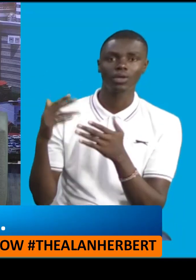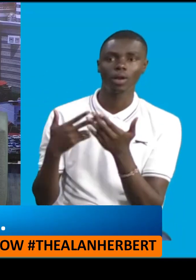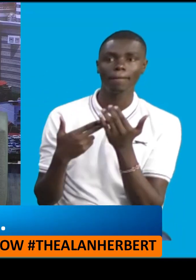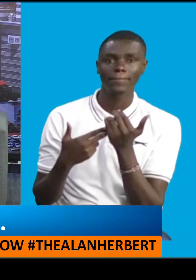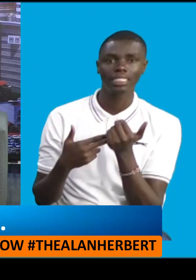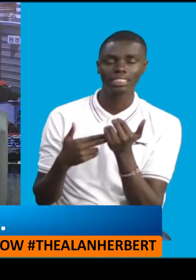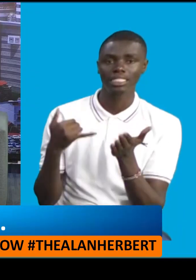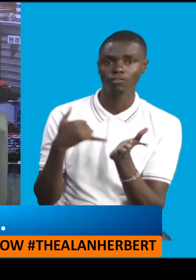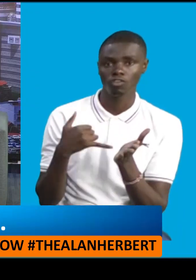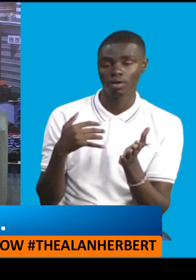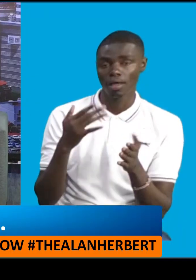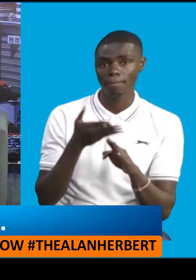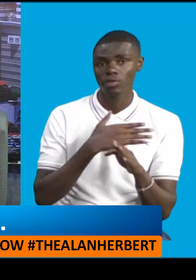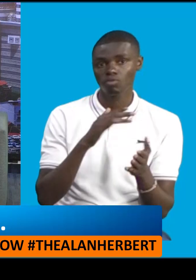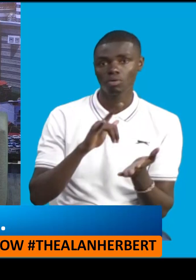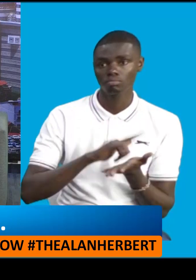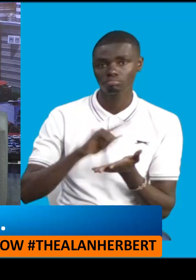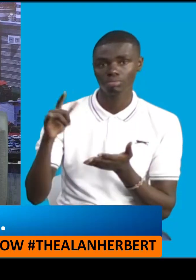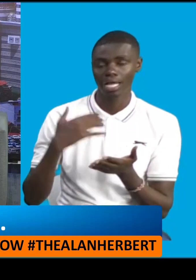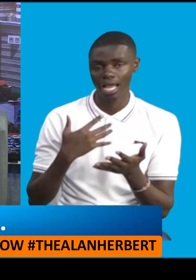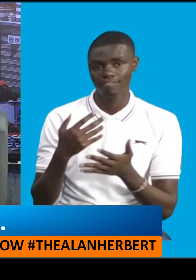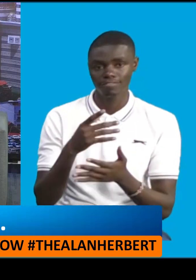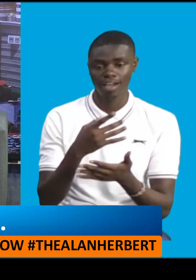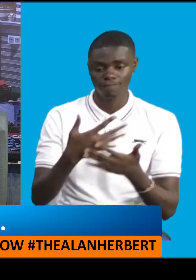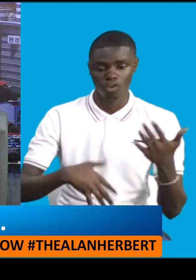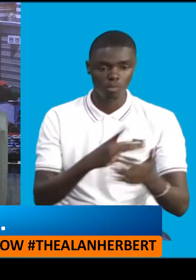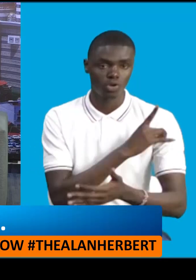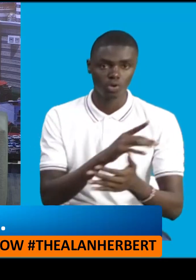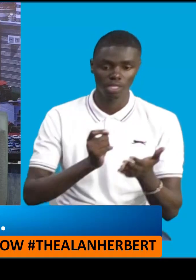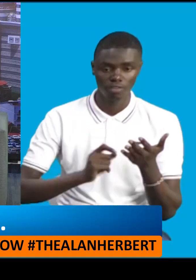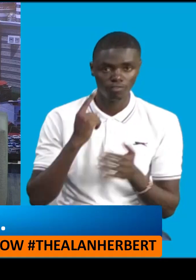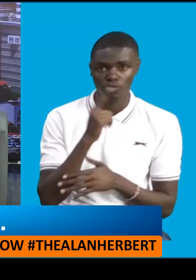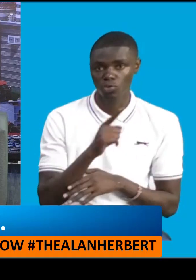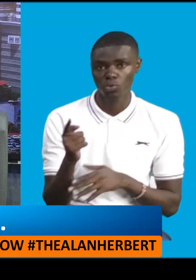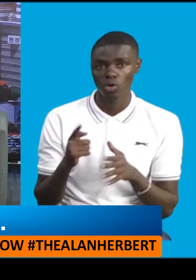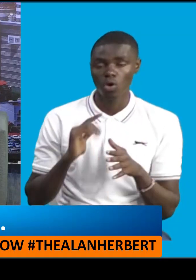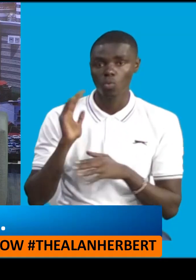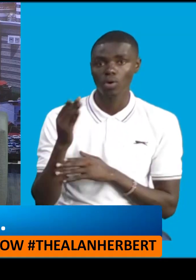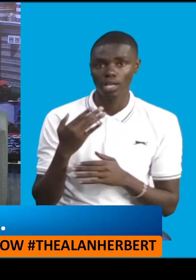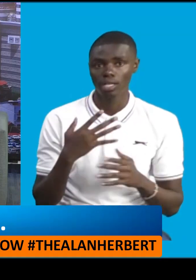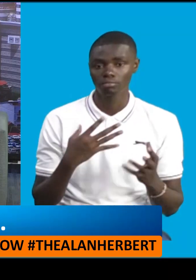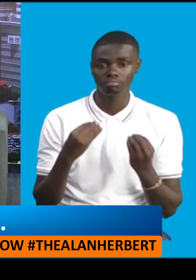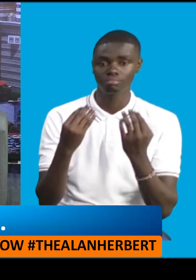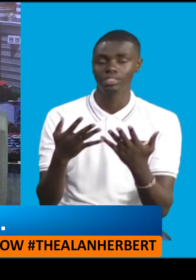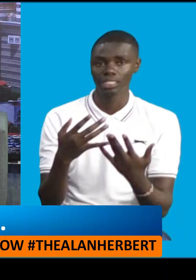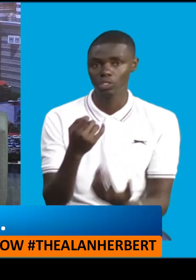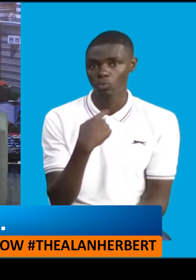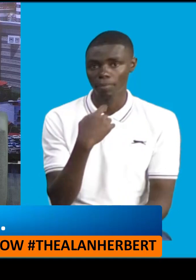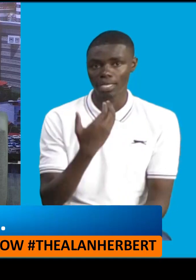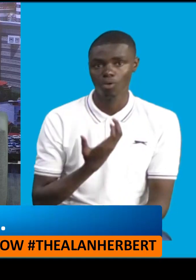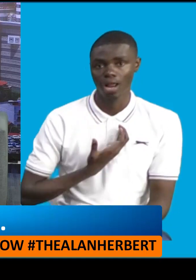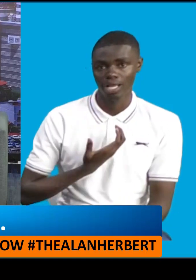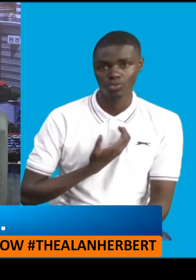parties involved. Because before you go to overseas, there is a form that the doctor will fill for you. Then you will have to take that form to the